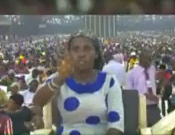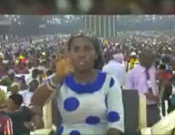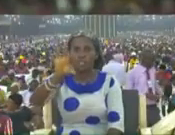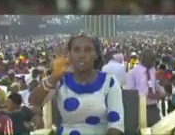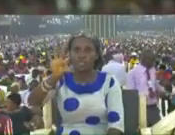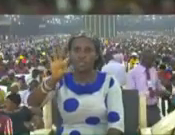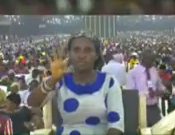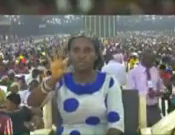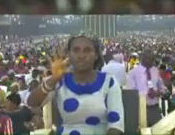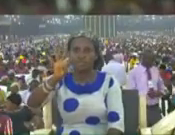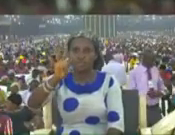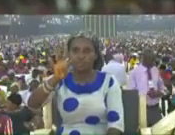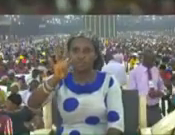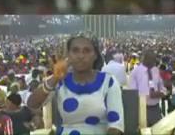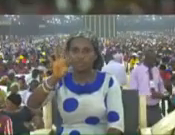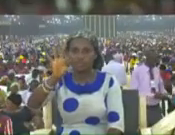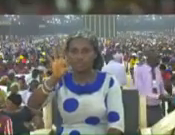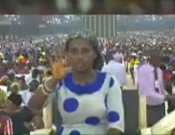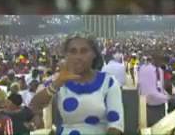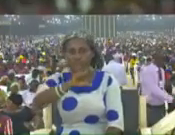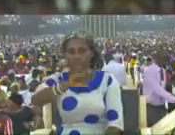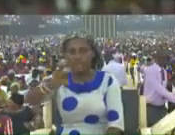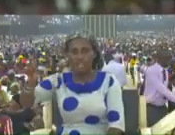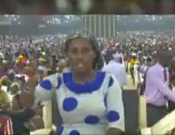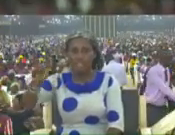49, verse 1 to 7.